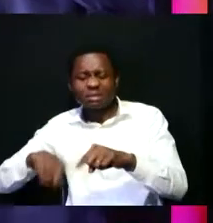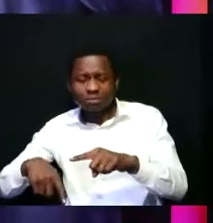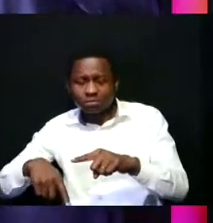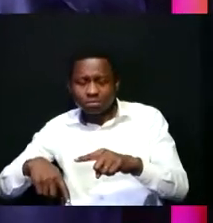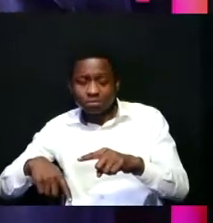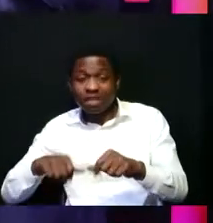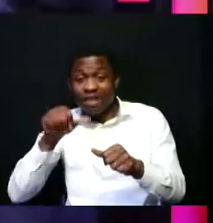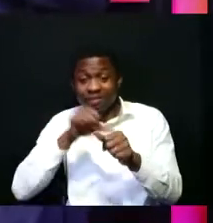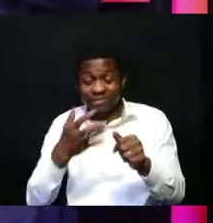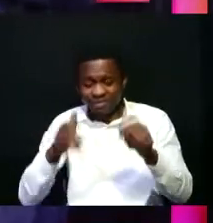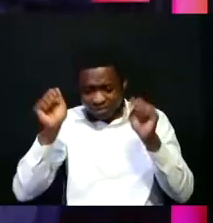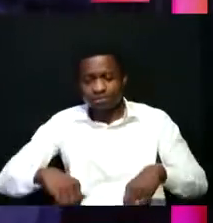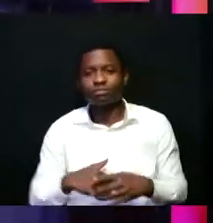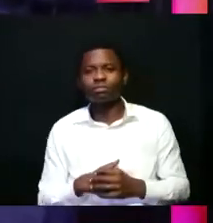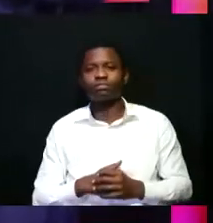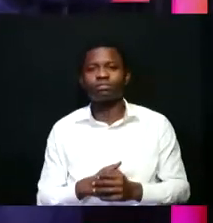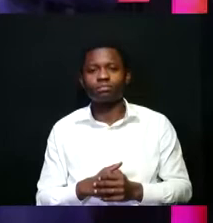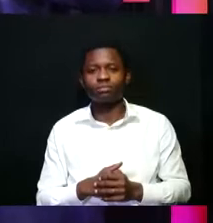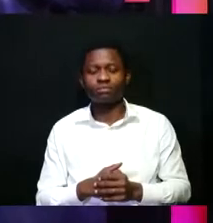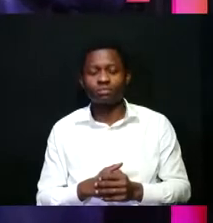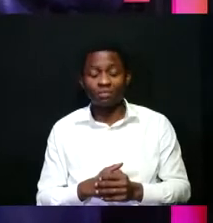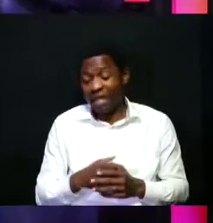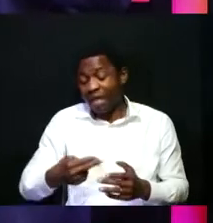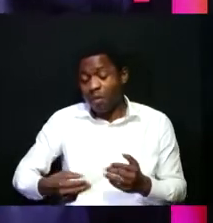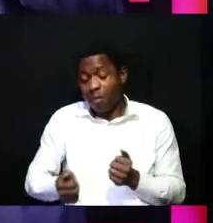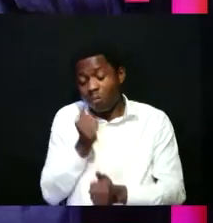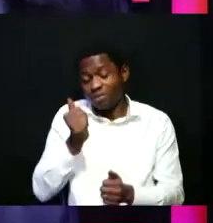highest form of Christian ministry is intercessory prayer.